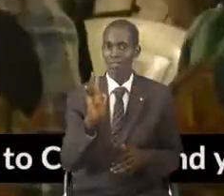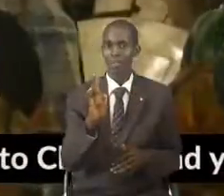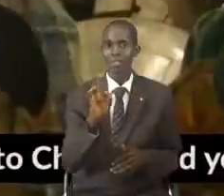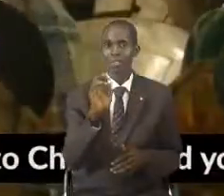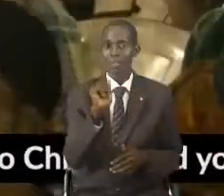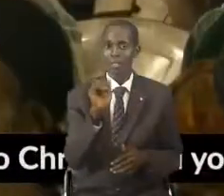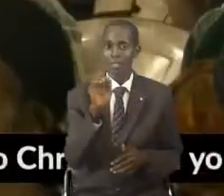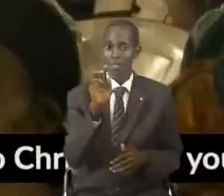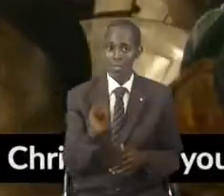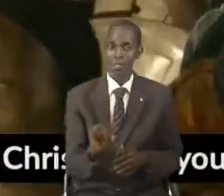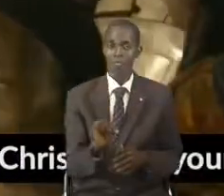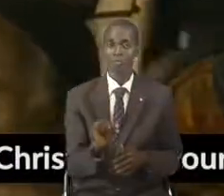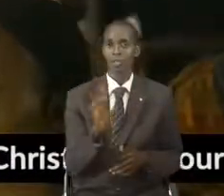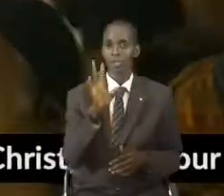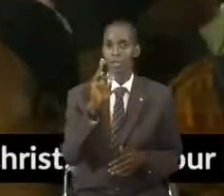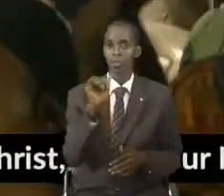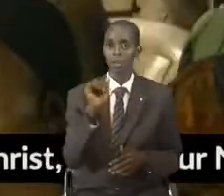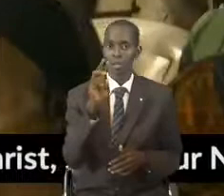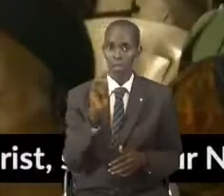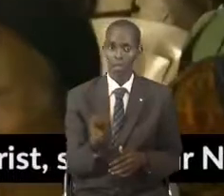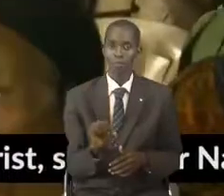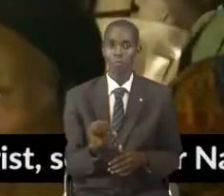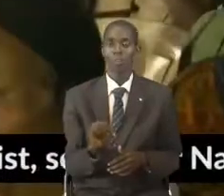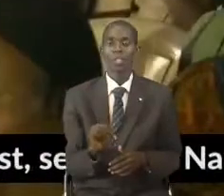Those online, you do the same thing.